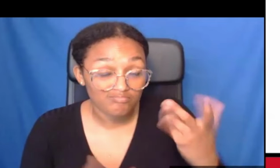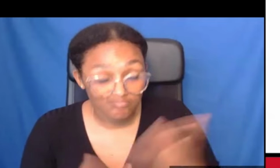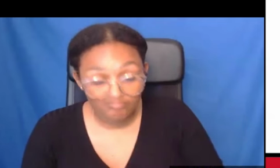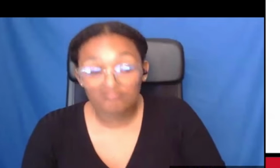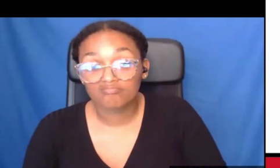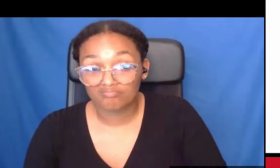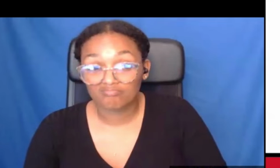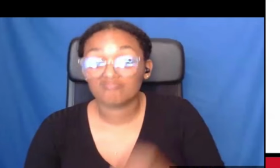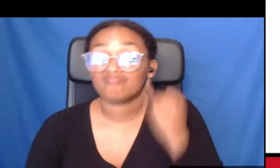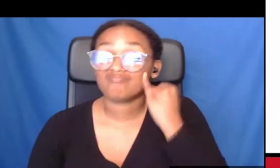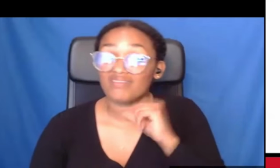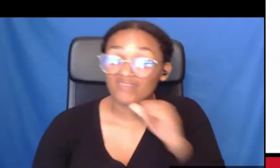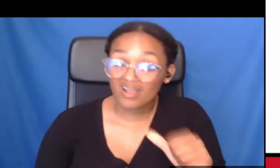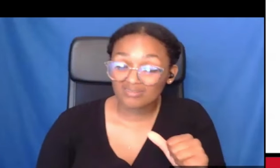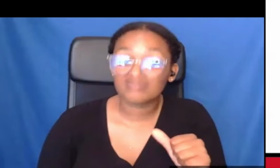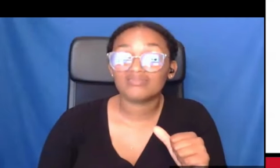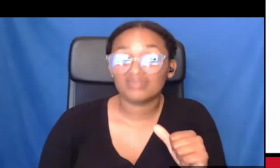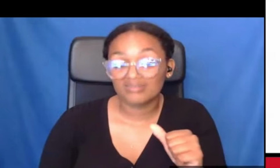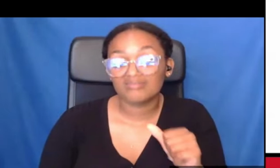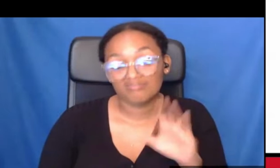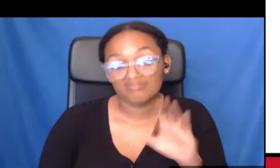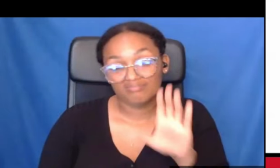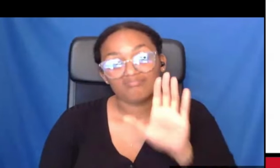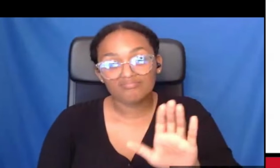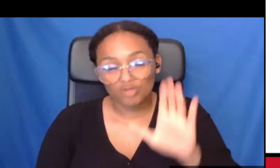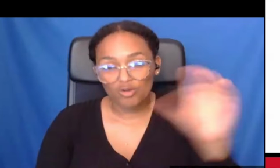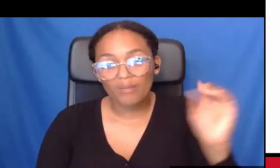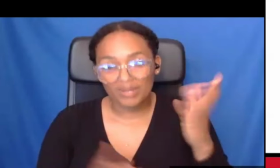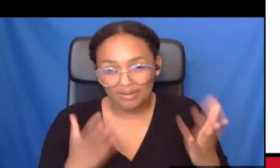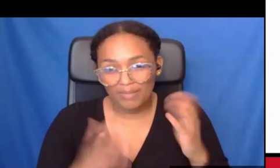so may expose your company to additional liability.